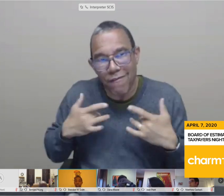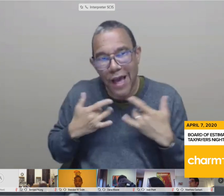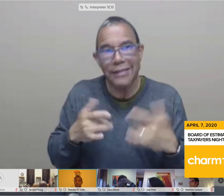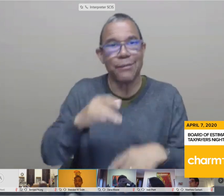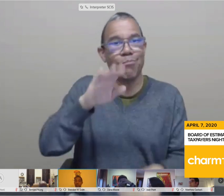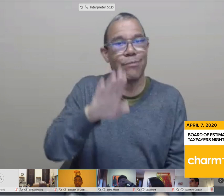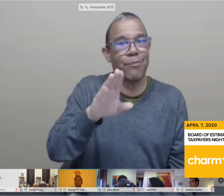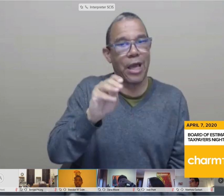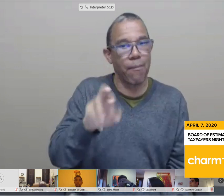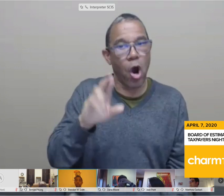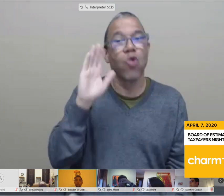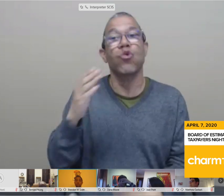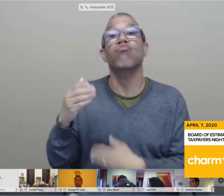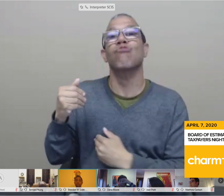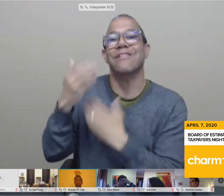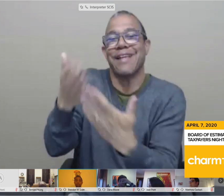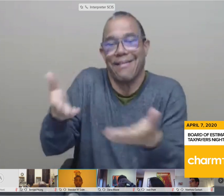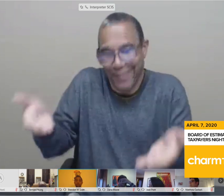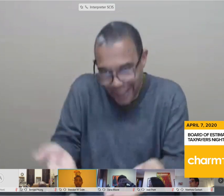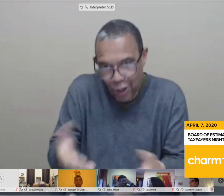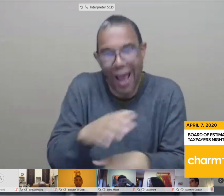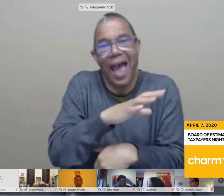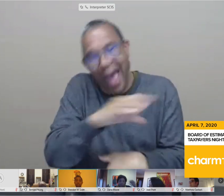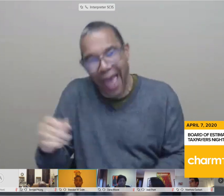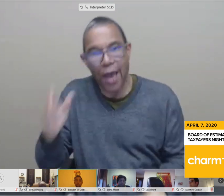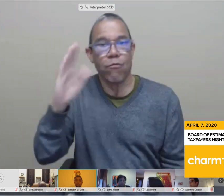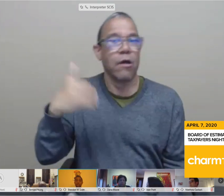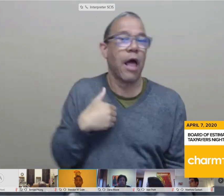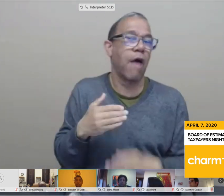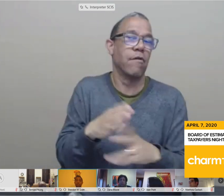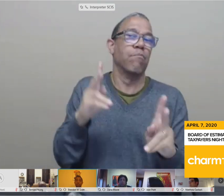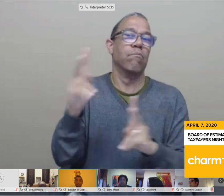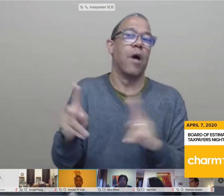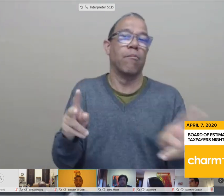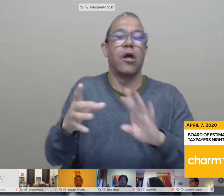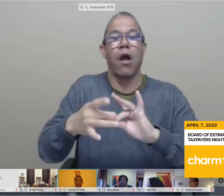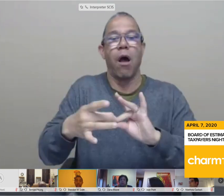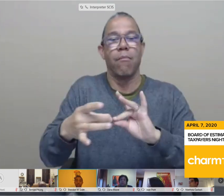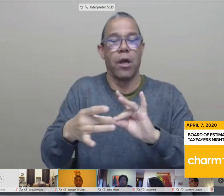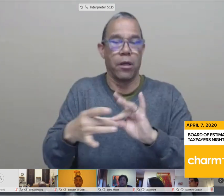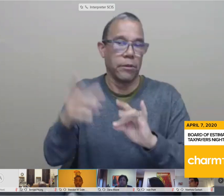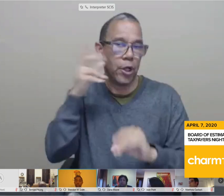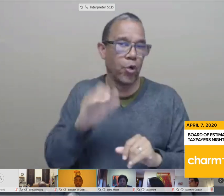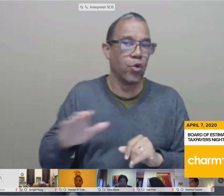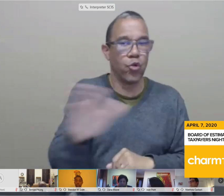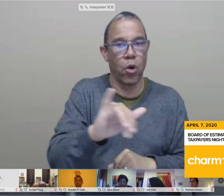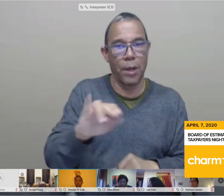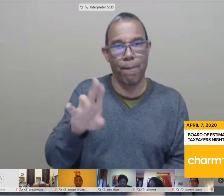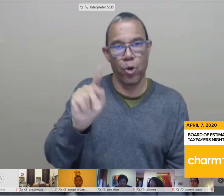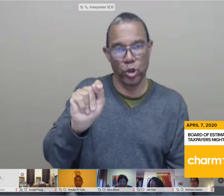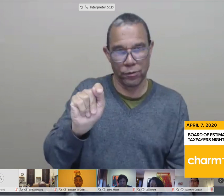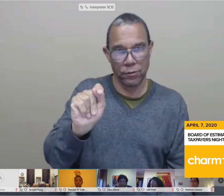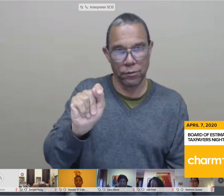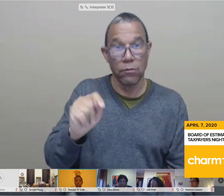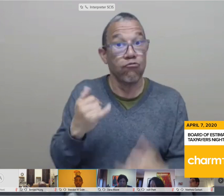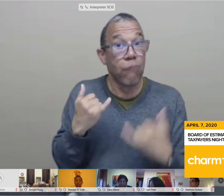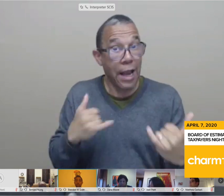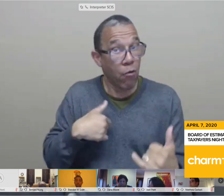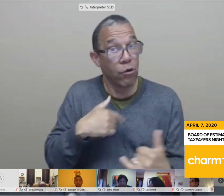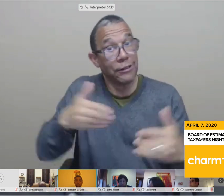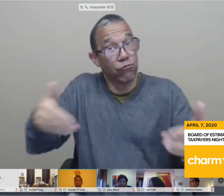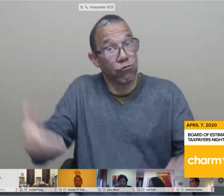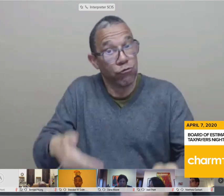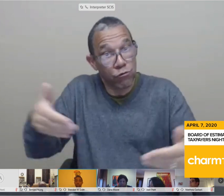BBMR will present here, and then we will open the floor to the public to hear your input. At this time, I would like to introduce to